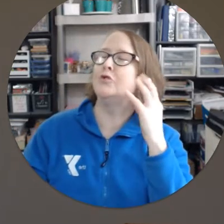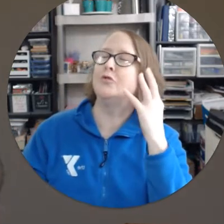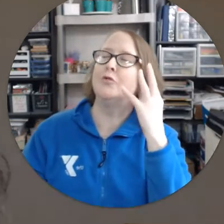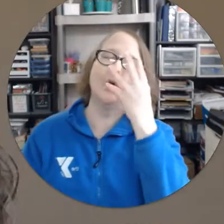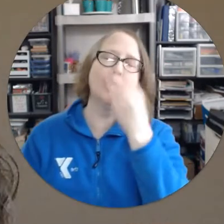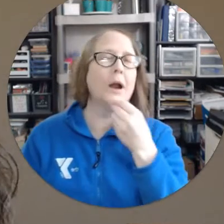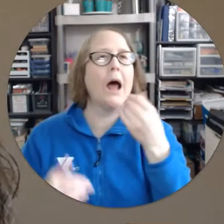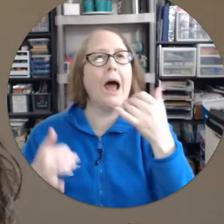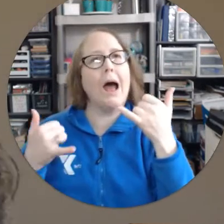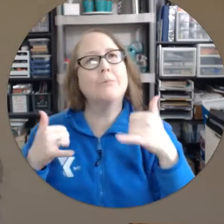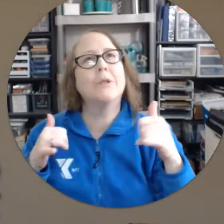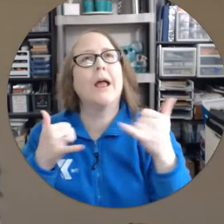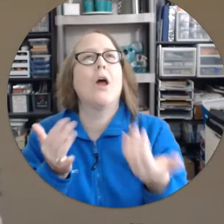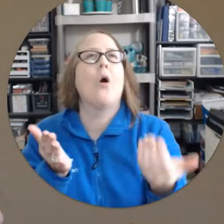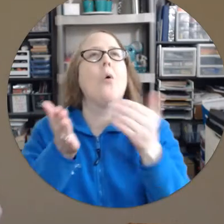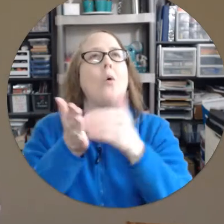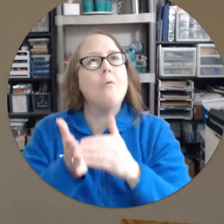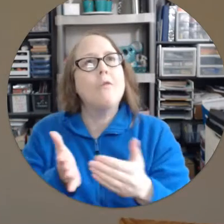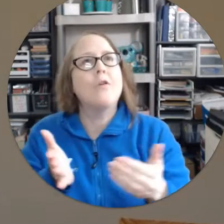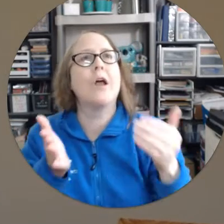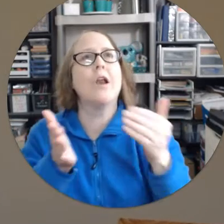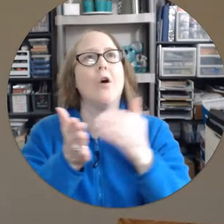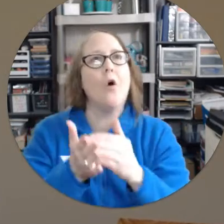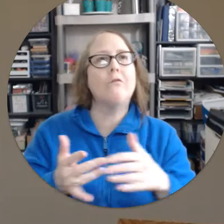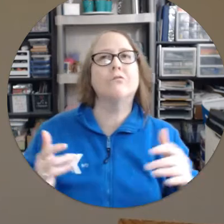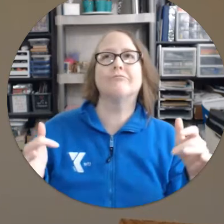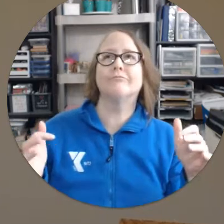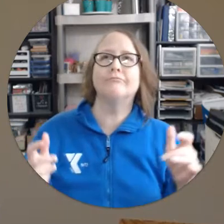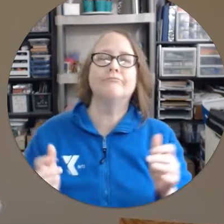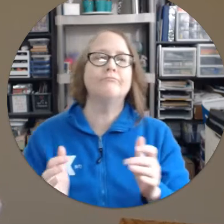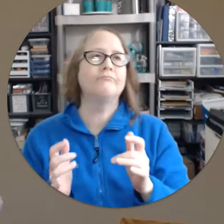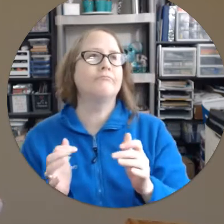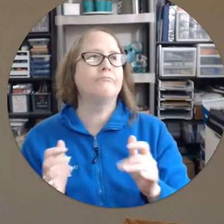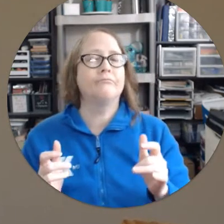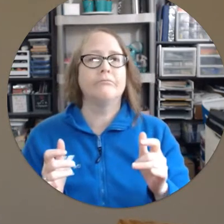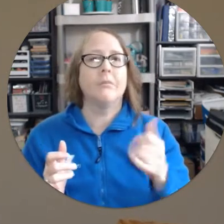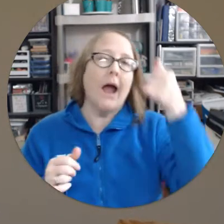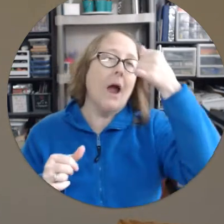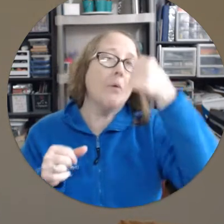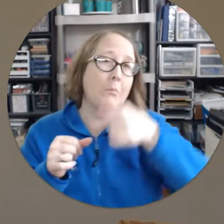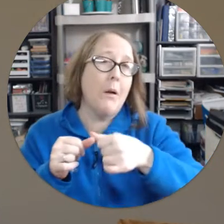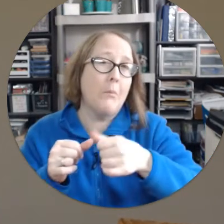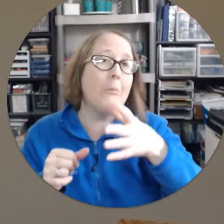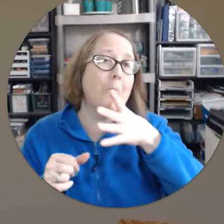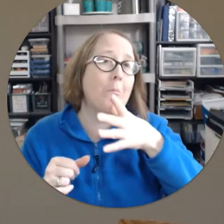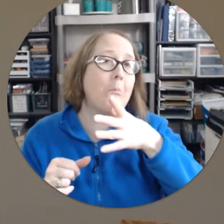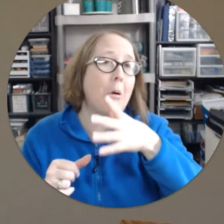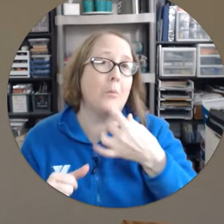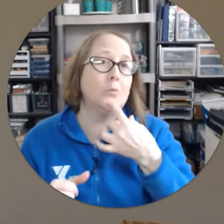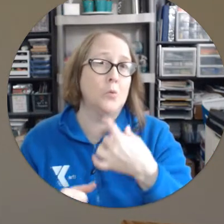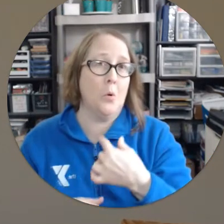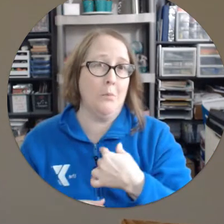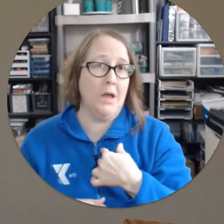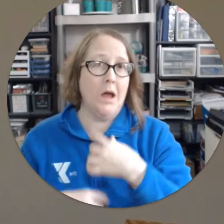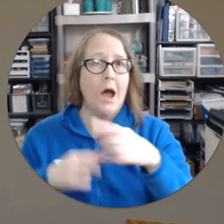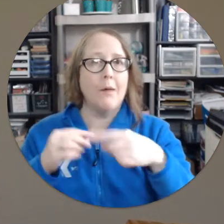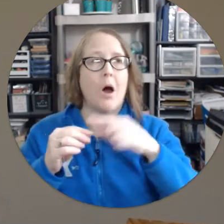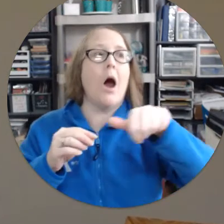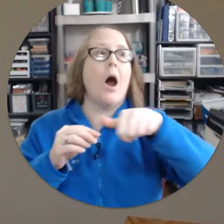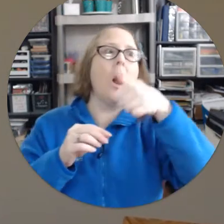it over and over. I remembered what my mother had told me about my other